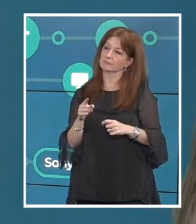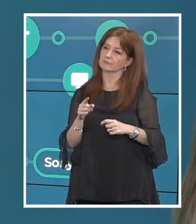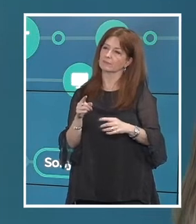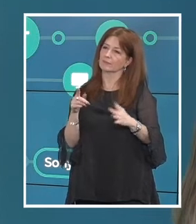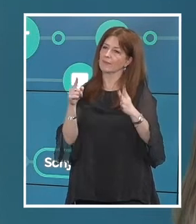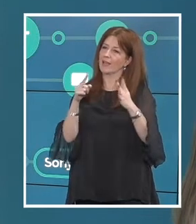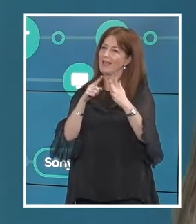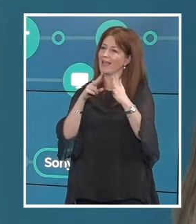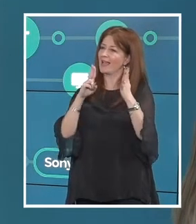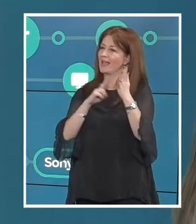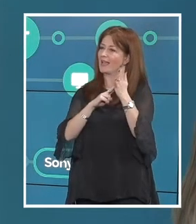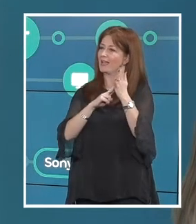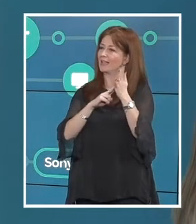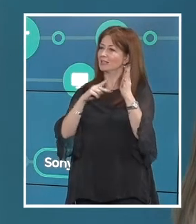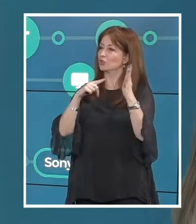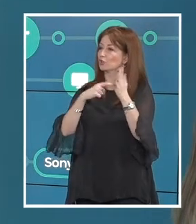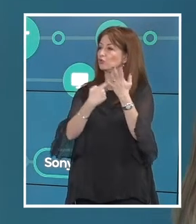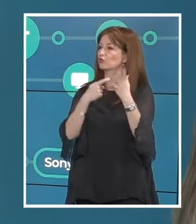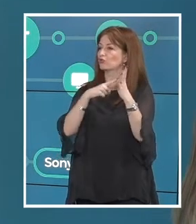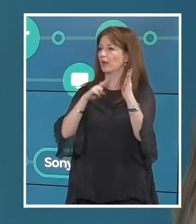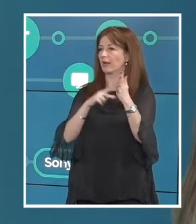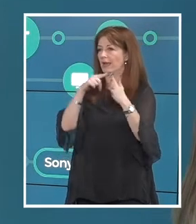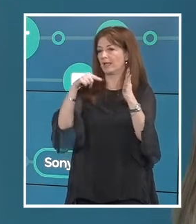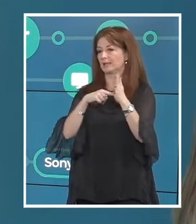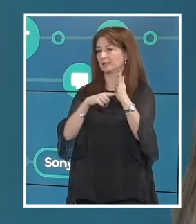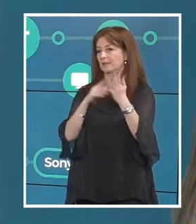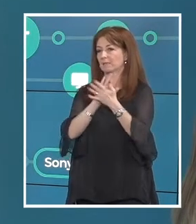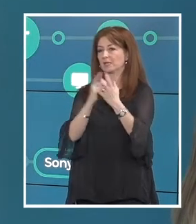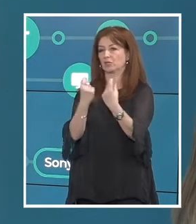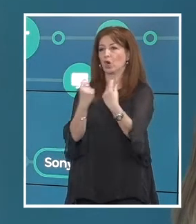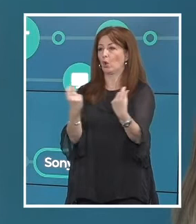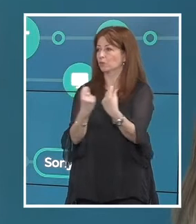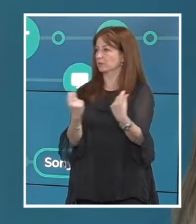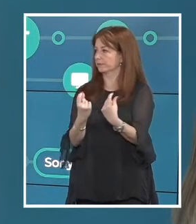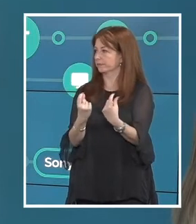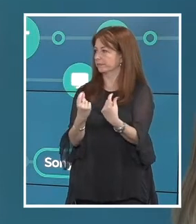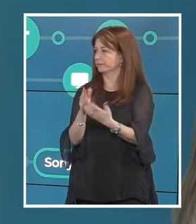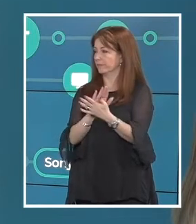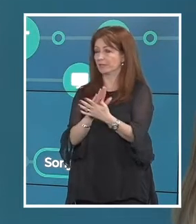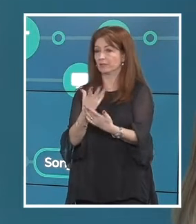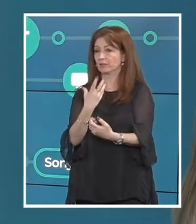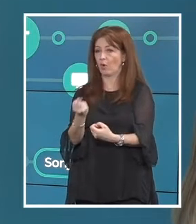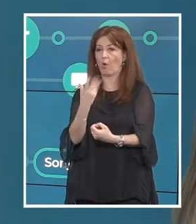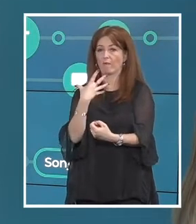intranet, we use closed captions. So that just means that they need to be toggled on or off.